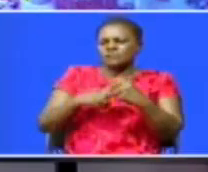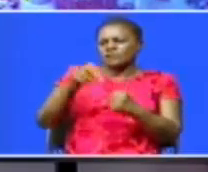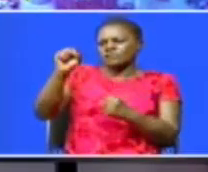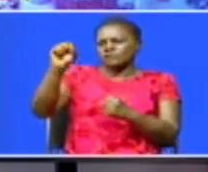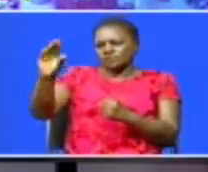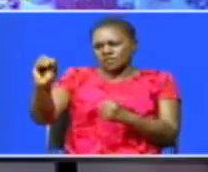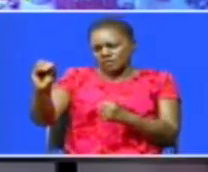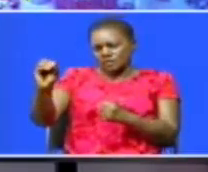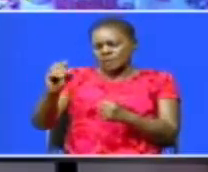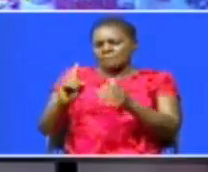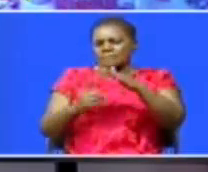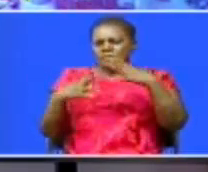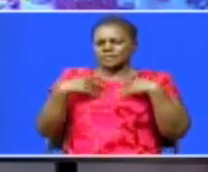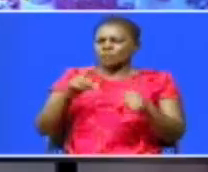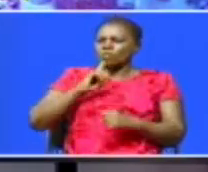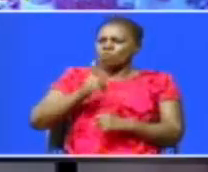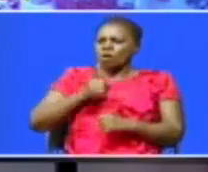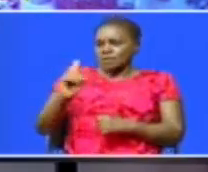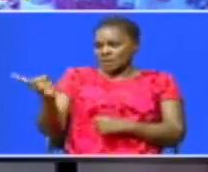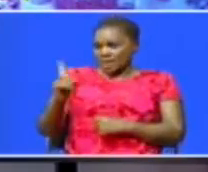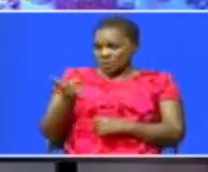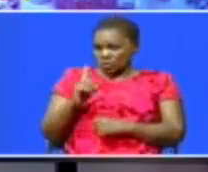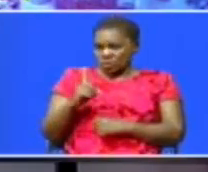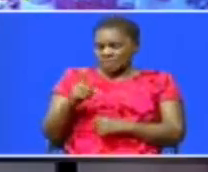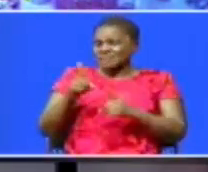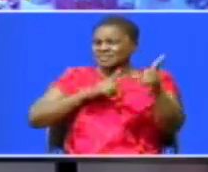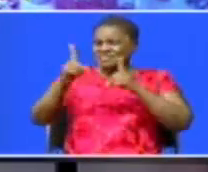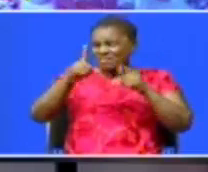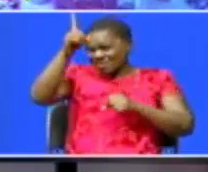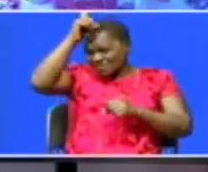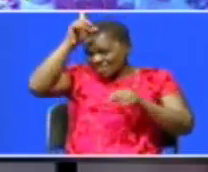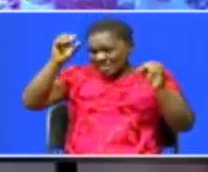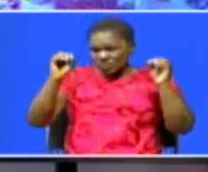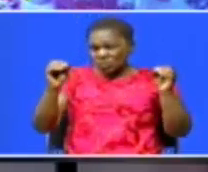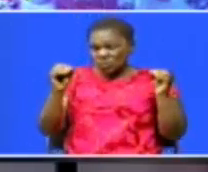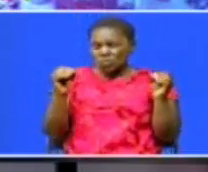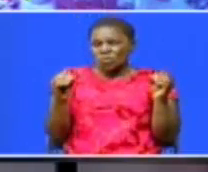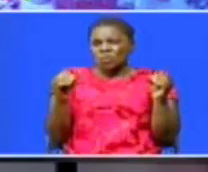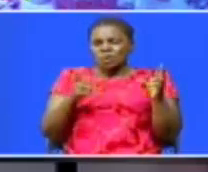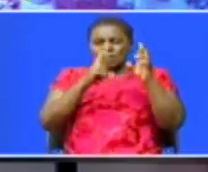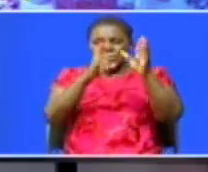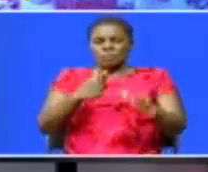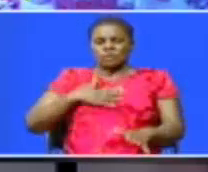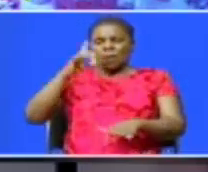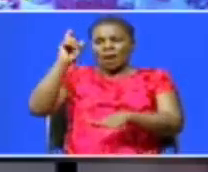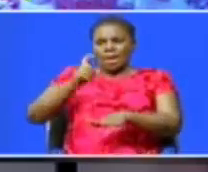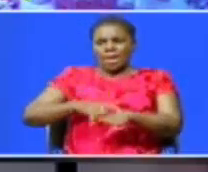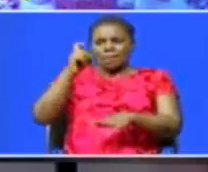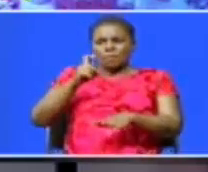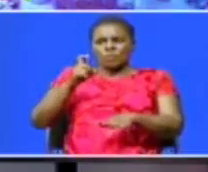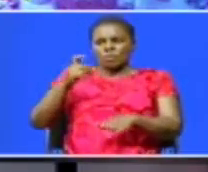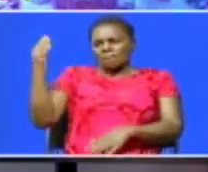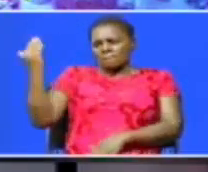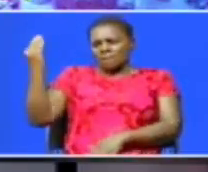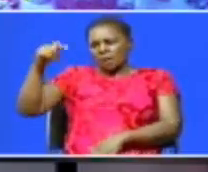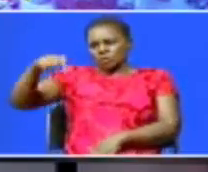12,750. The Minister of Health is now warning Nairobi dwellers against traveling upcountry. KTN's Emmanuel Tor was in Embu, where today's briefing was